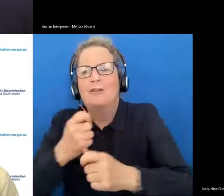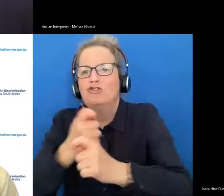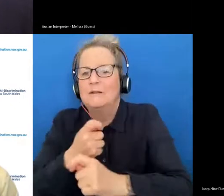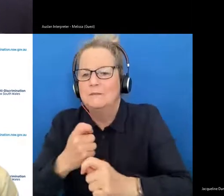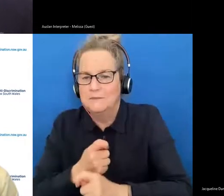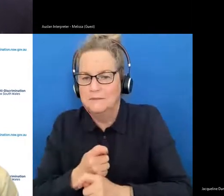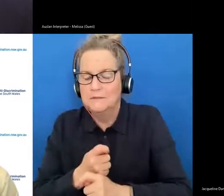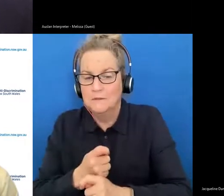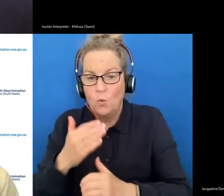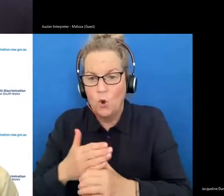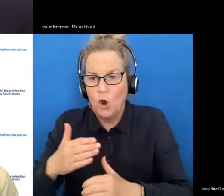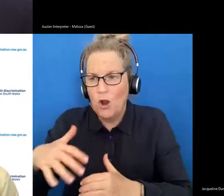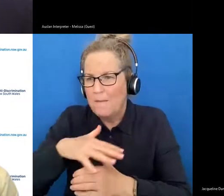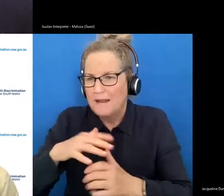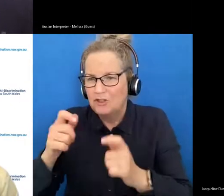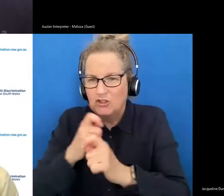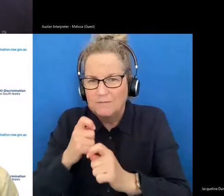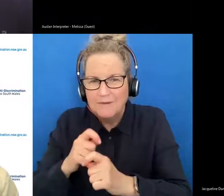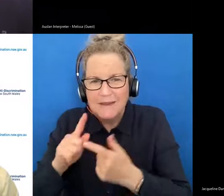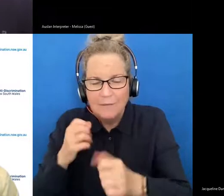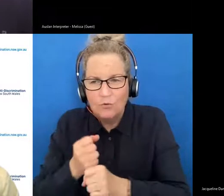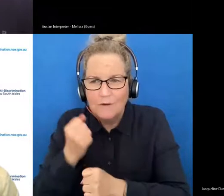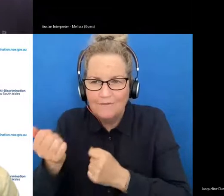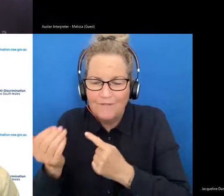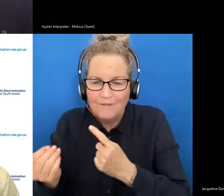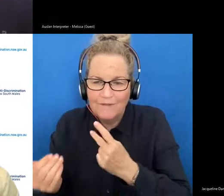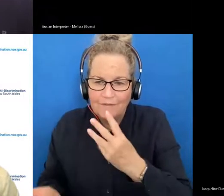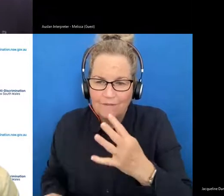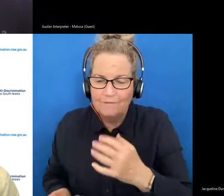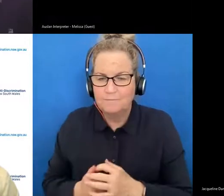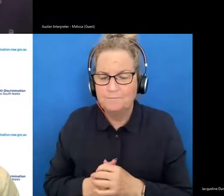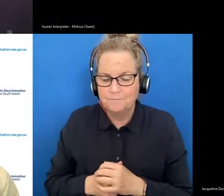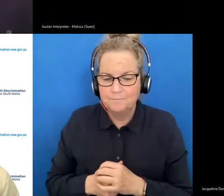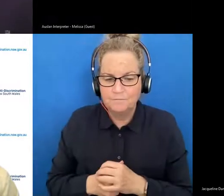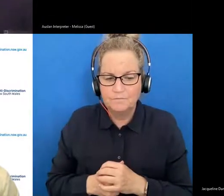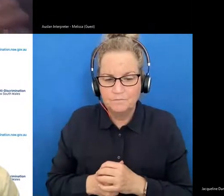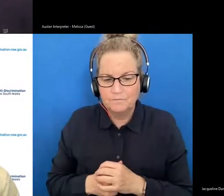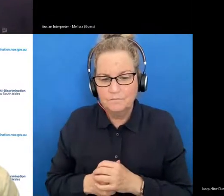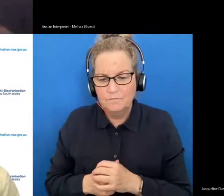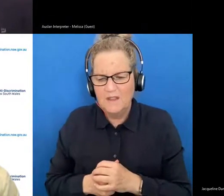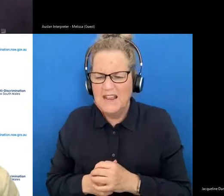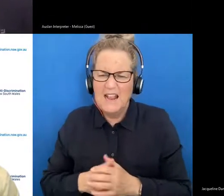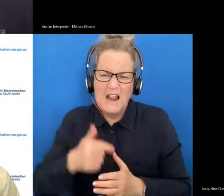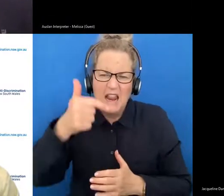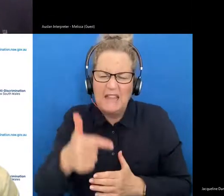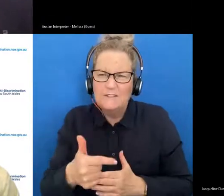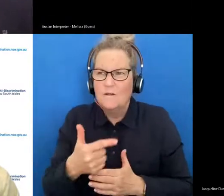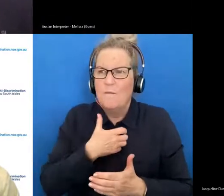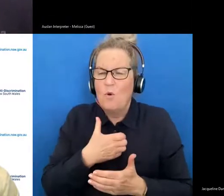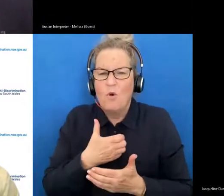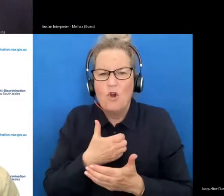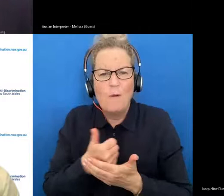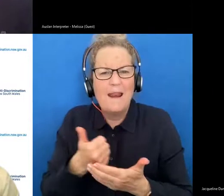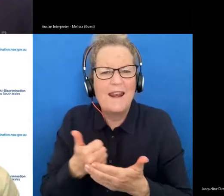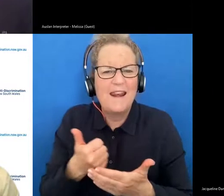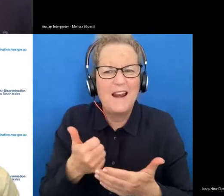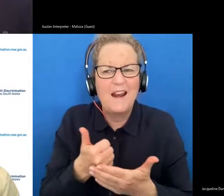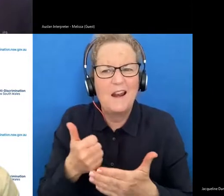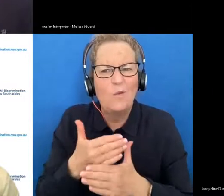workplace adjustment examples, more commonplace workplace adjustments, which we've sort of talked about today,